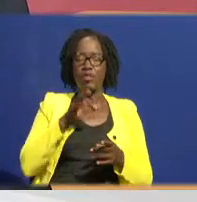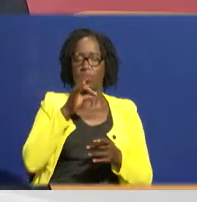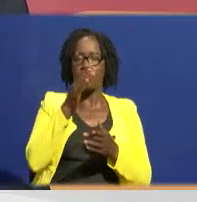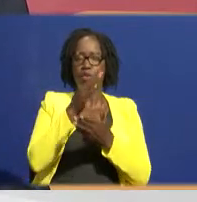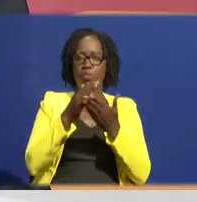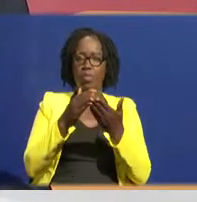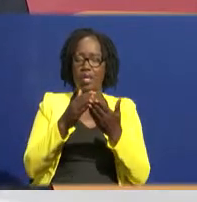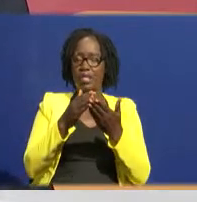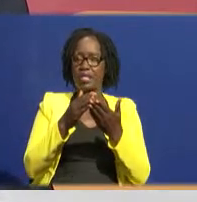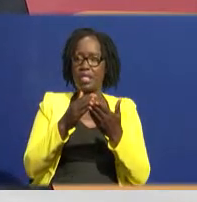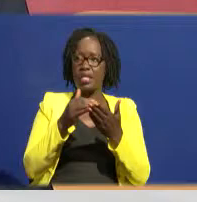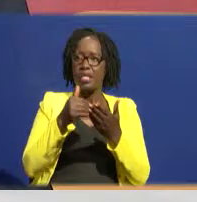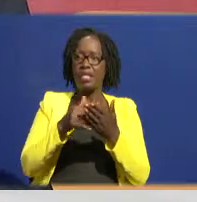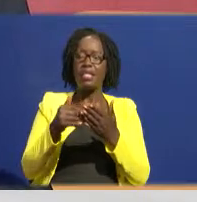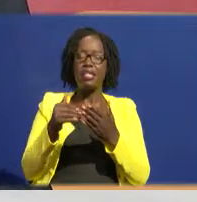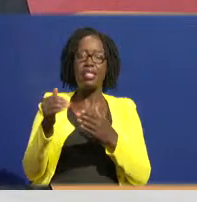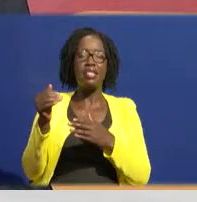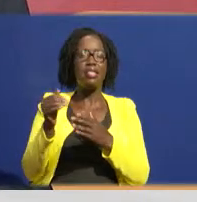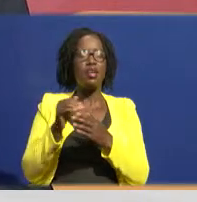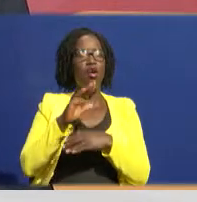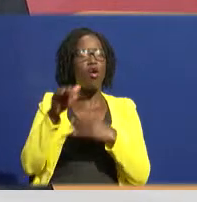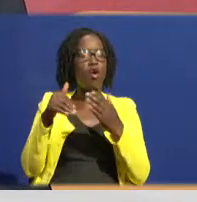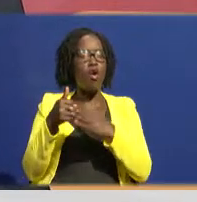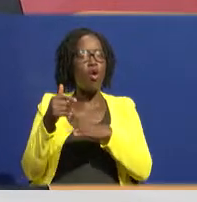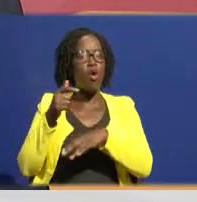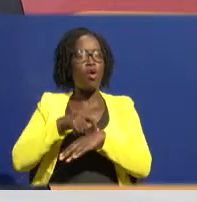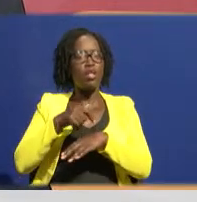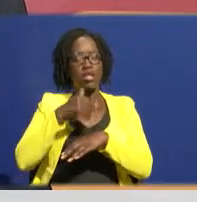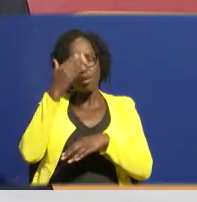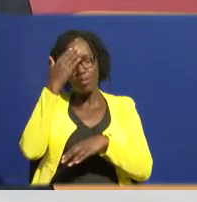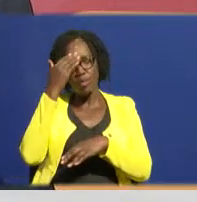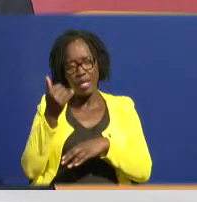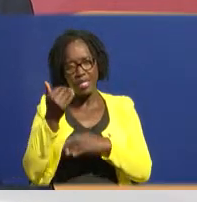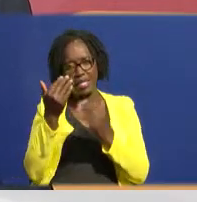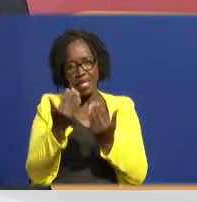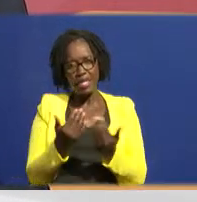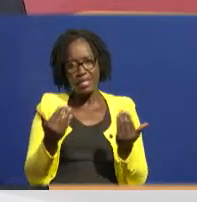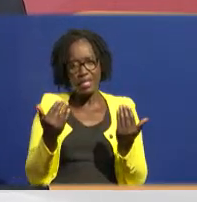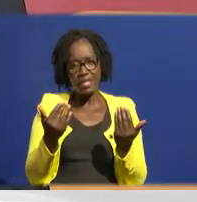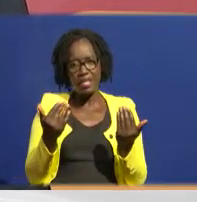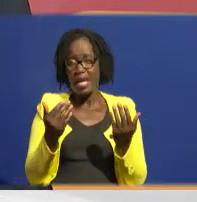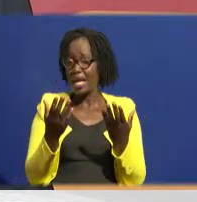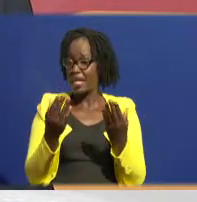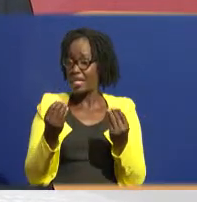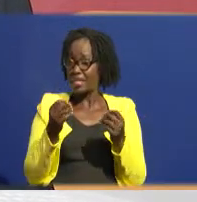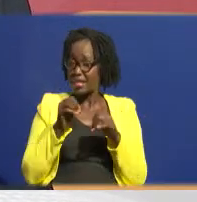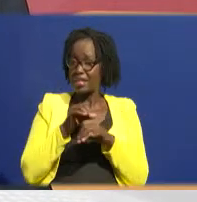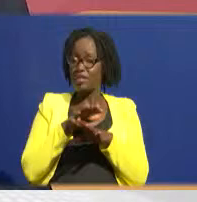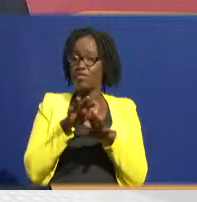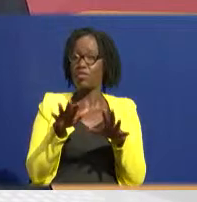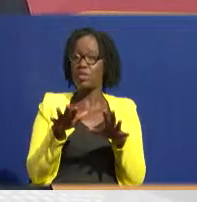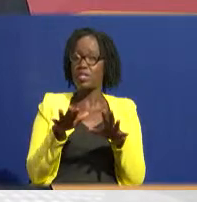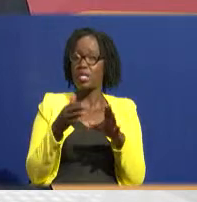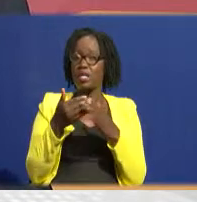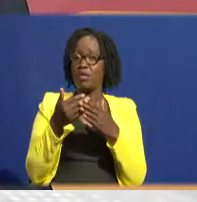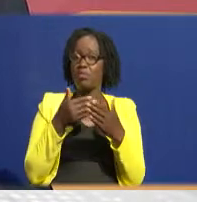all day and night, because they are children and they're easily to get influenced. So